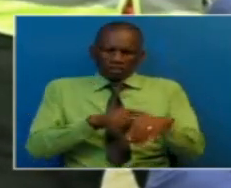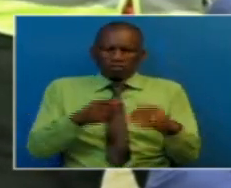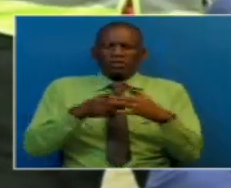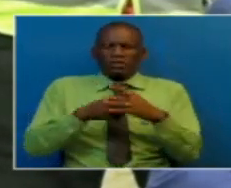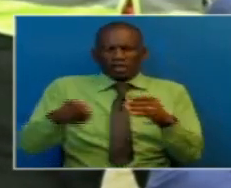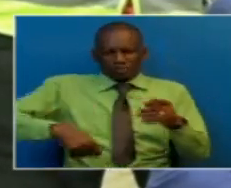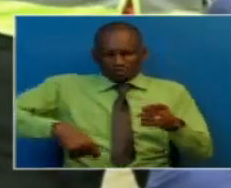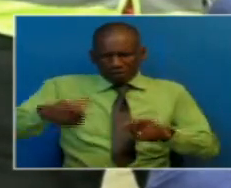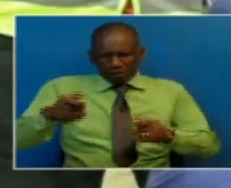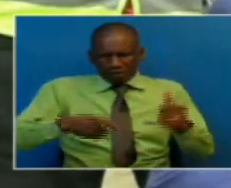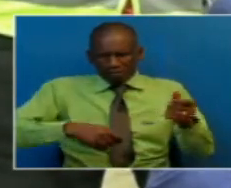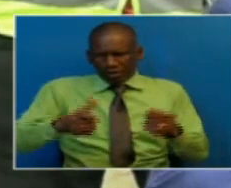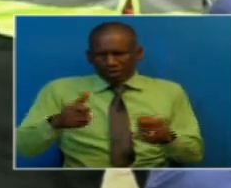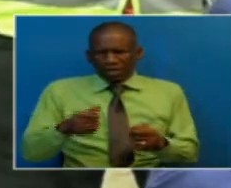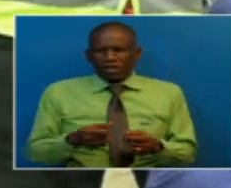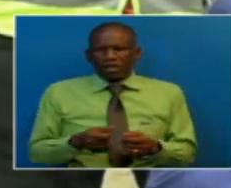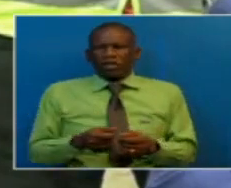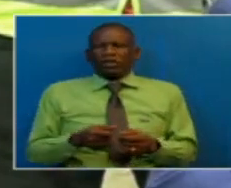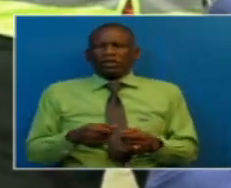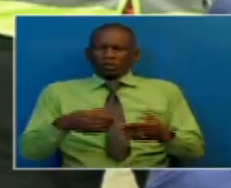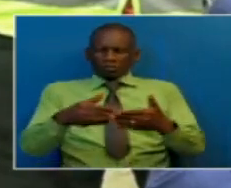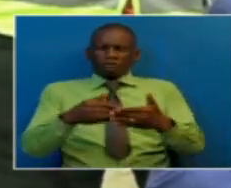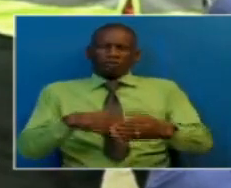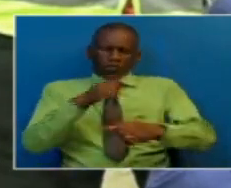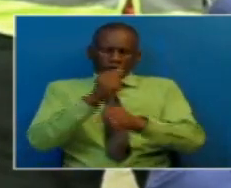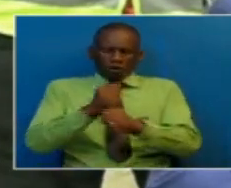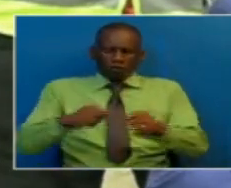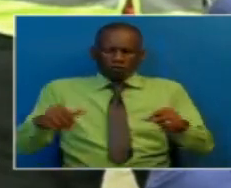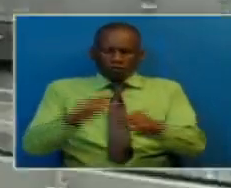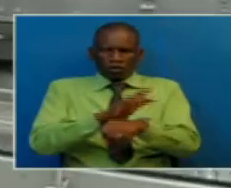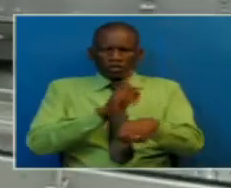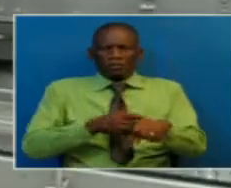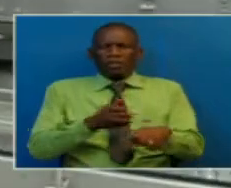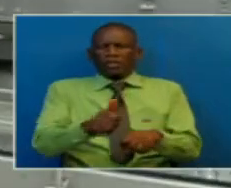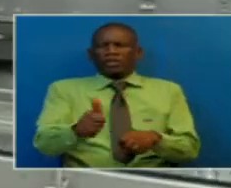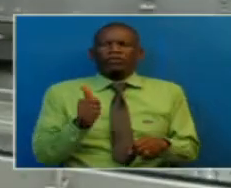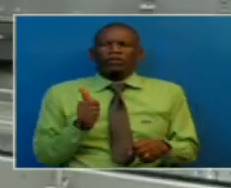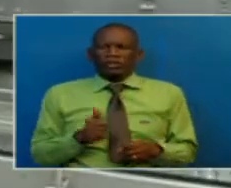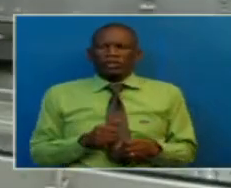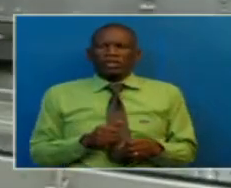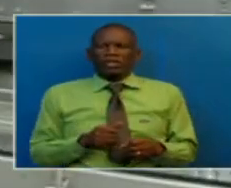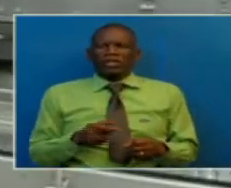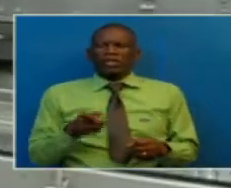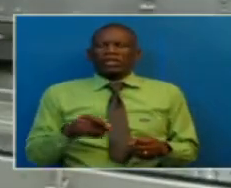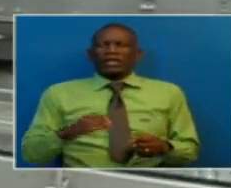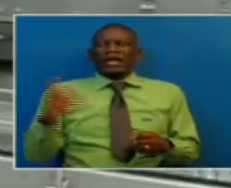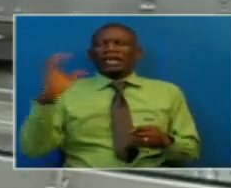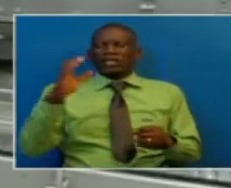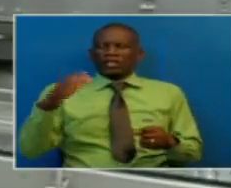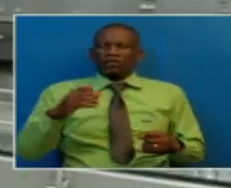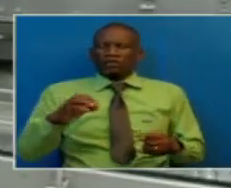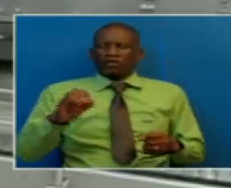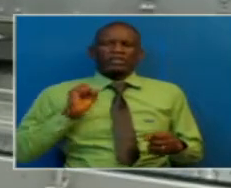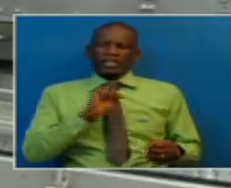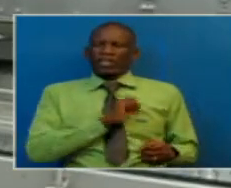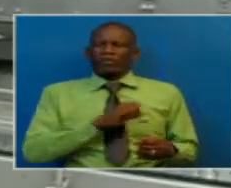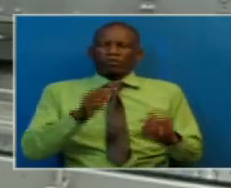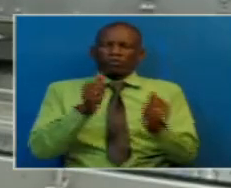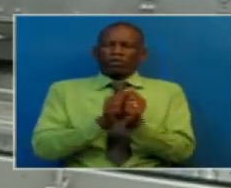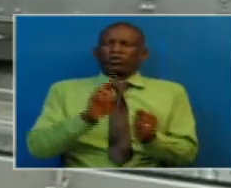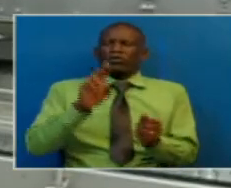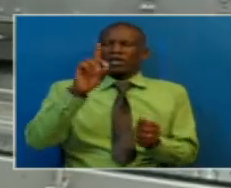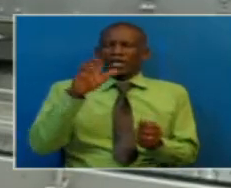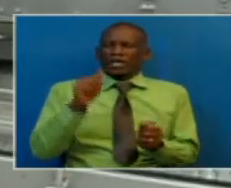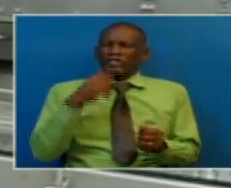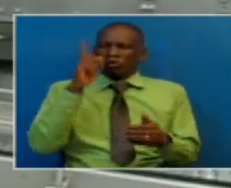payment on attaining full operational performance were rejected. The aspiring Senate candidate for the UDA party says